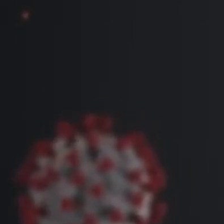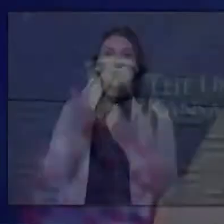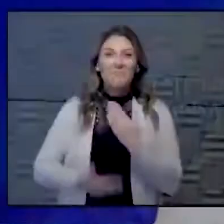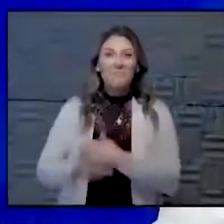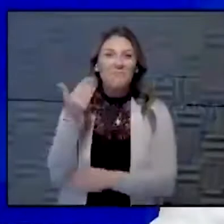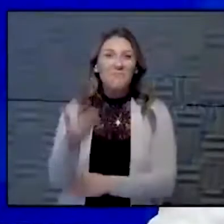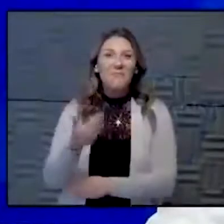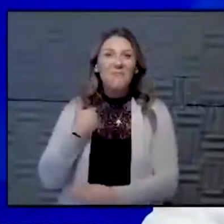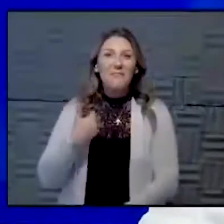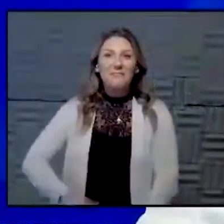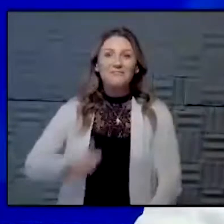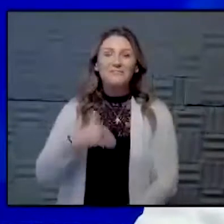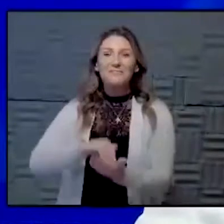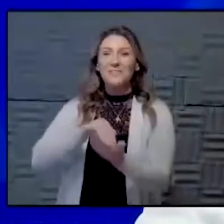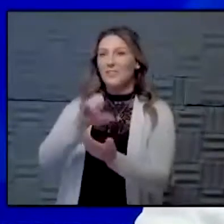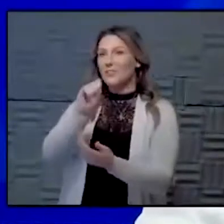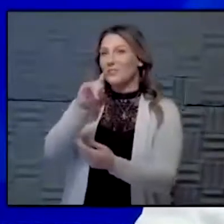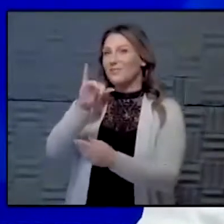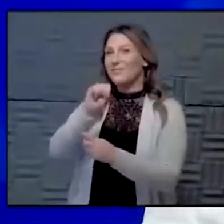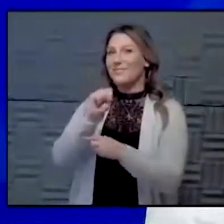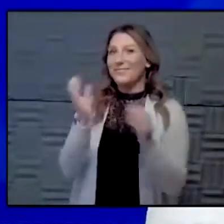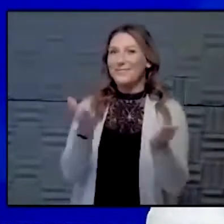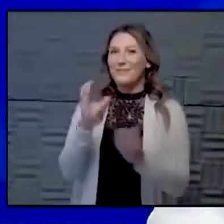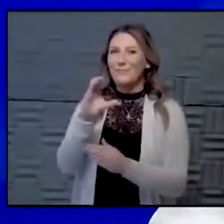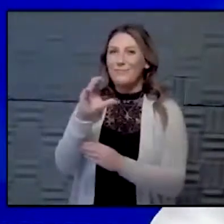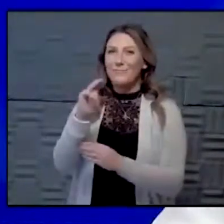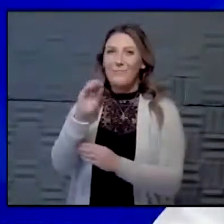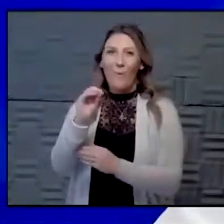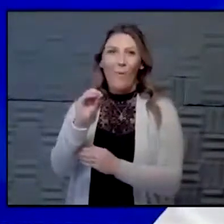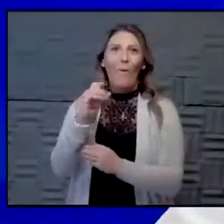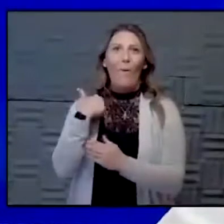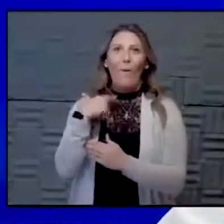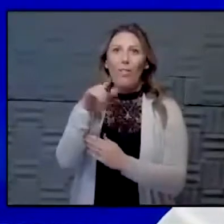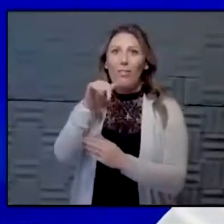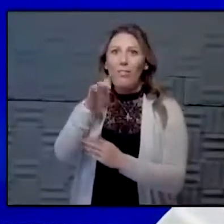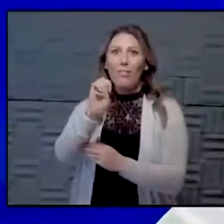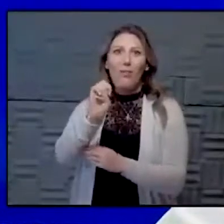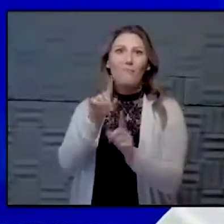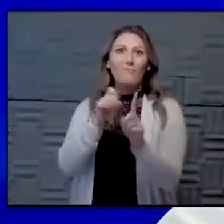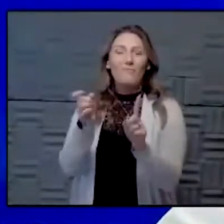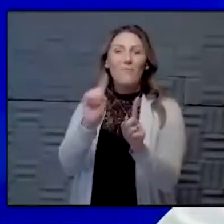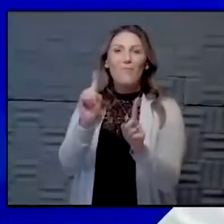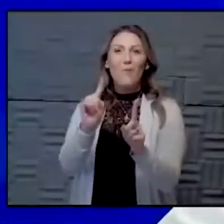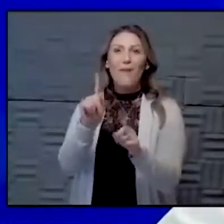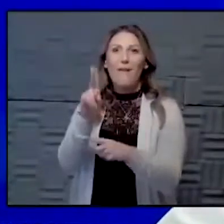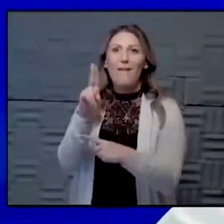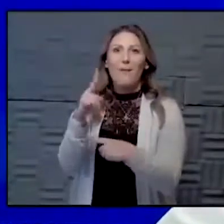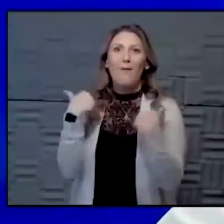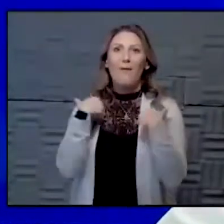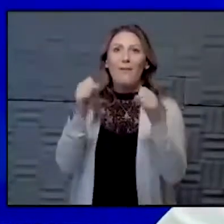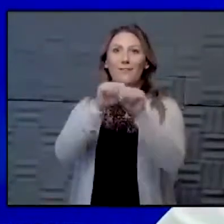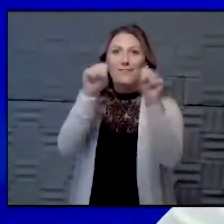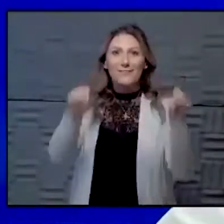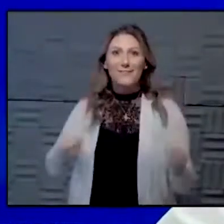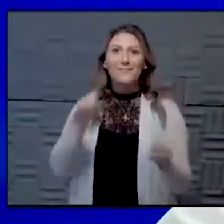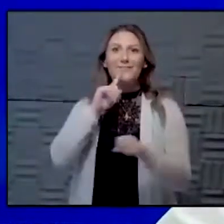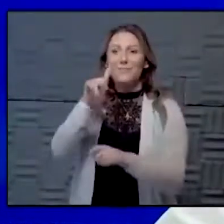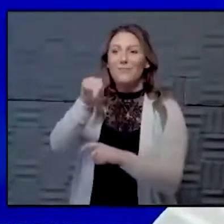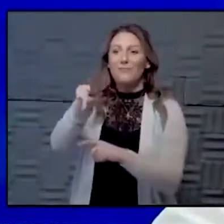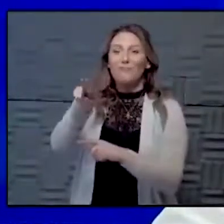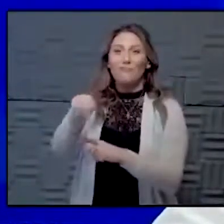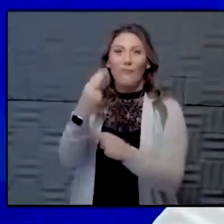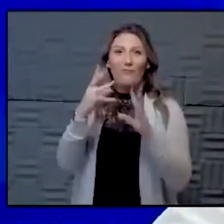Good morning. Steve Stites, Chief Medical Officer here at the University of Kansas Health System, broadcasting live with you from the Dulles Simons Family Studio. Delighted to be back with you on